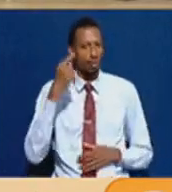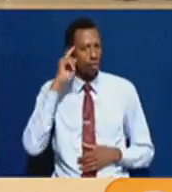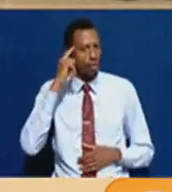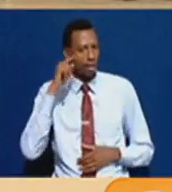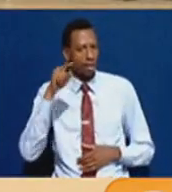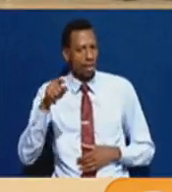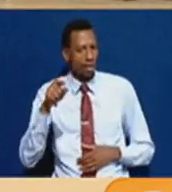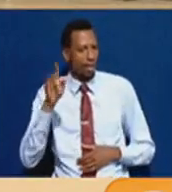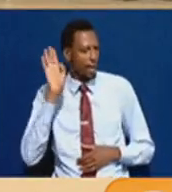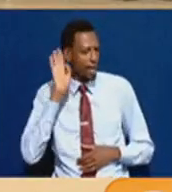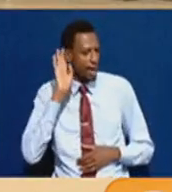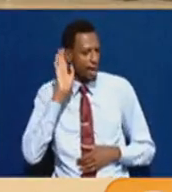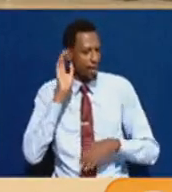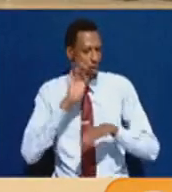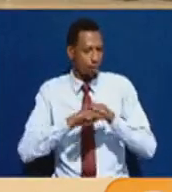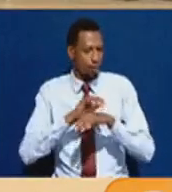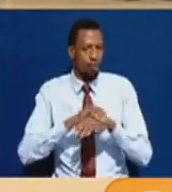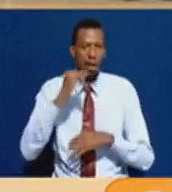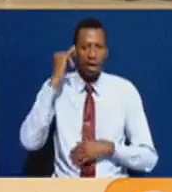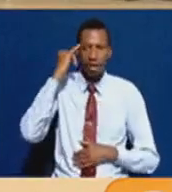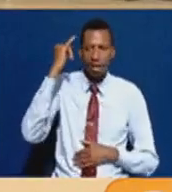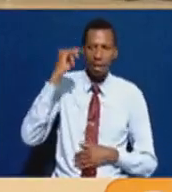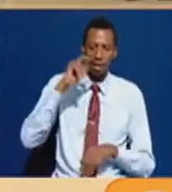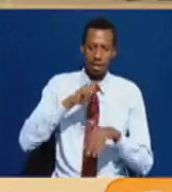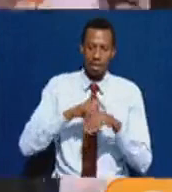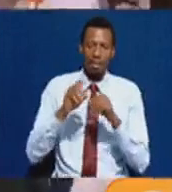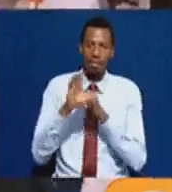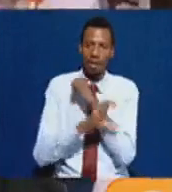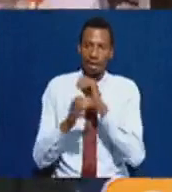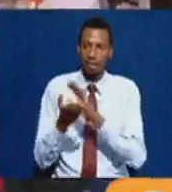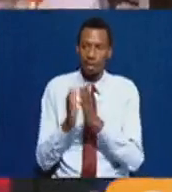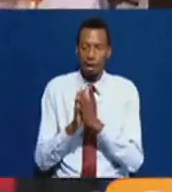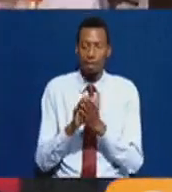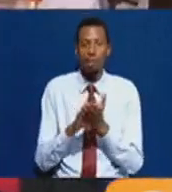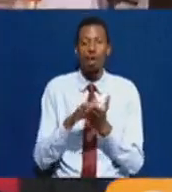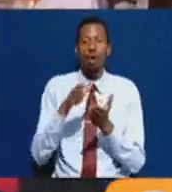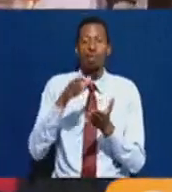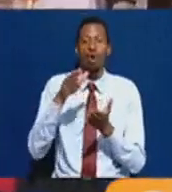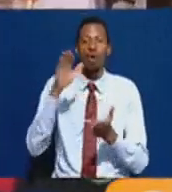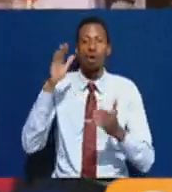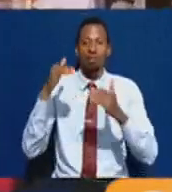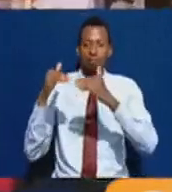idea, especially as countries become more and more democratic.